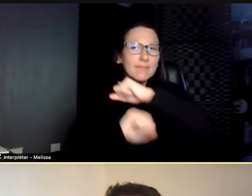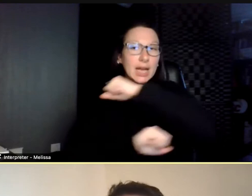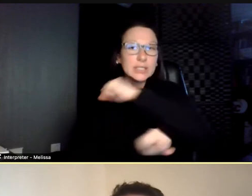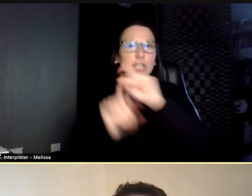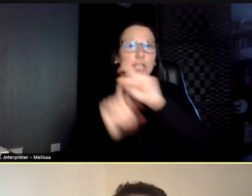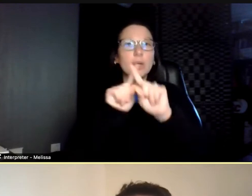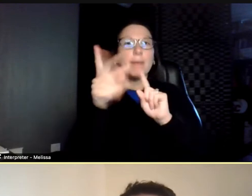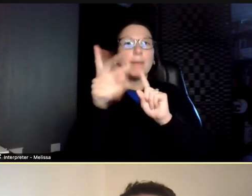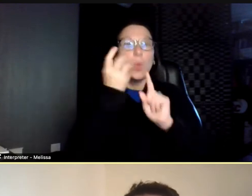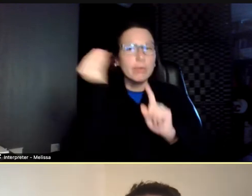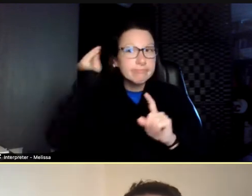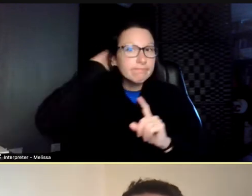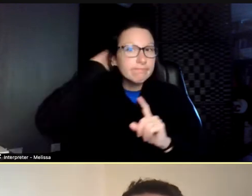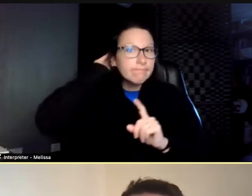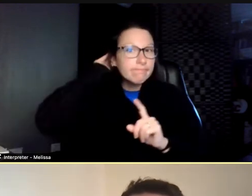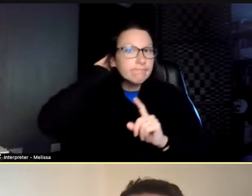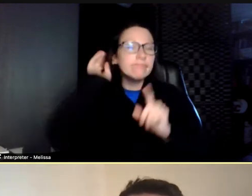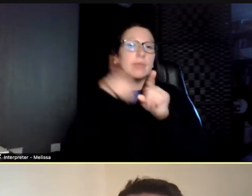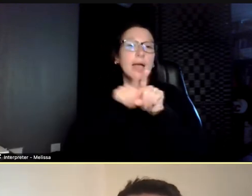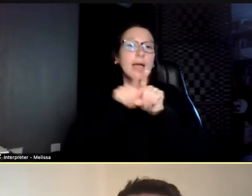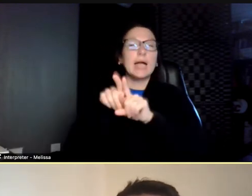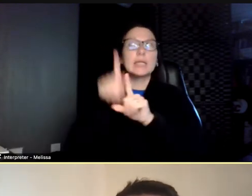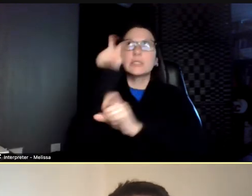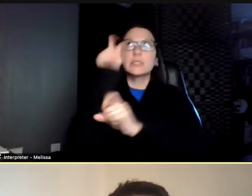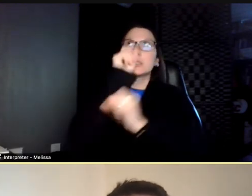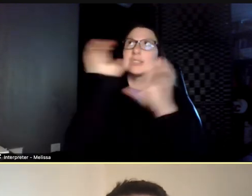mind as we start to think about availability.